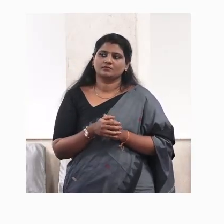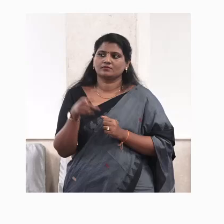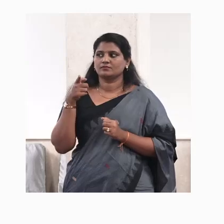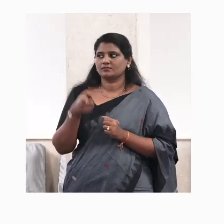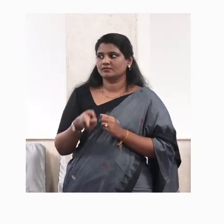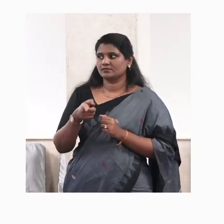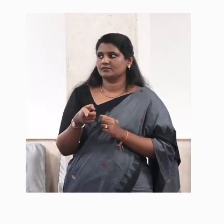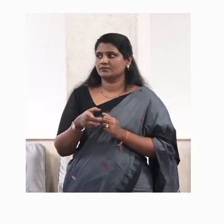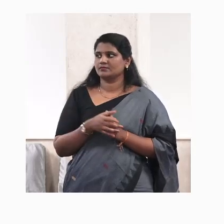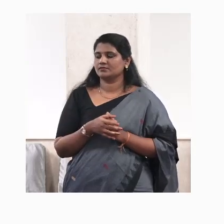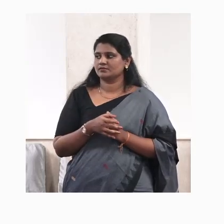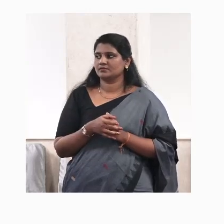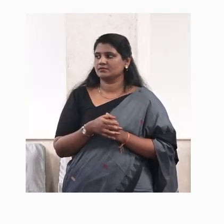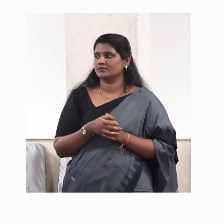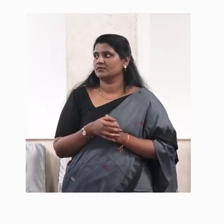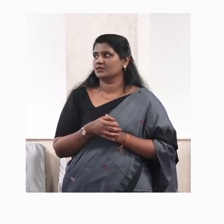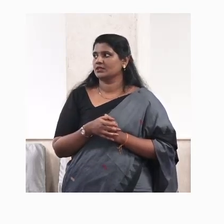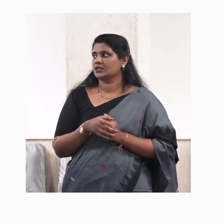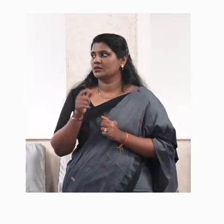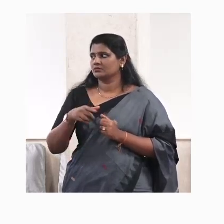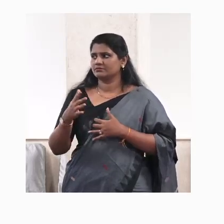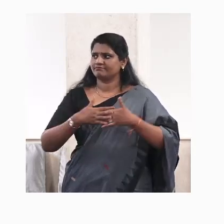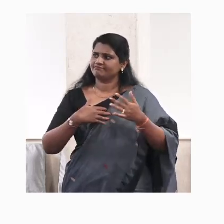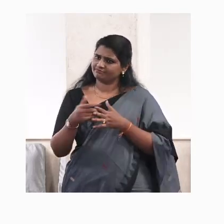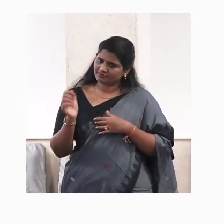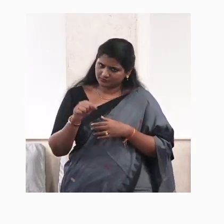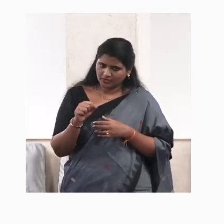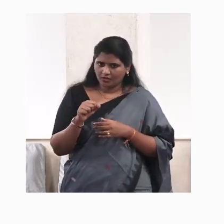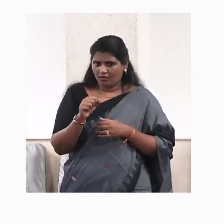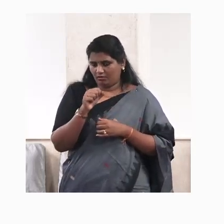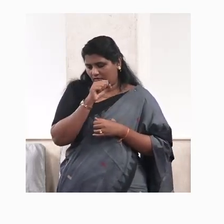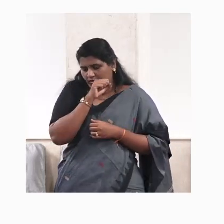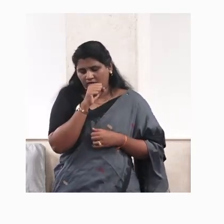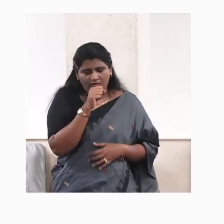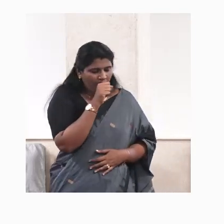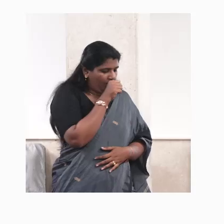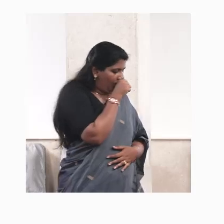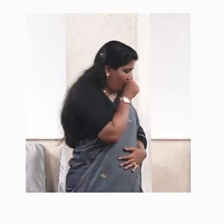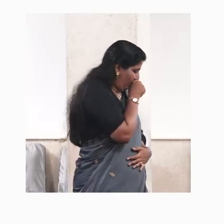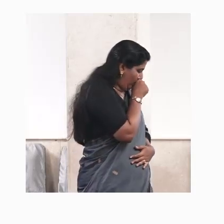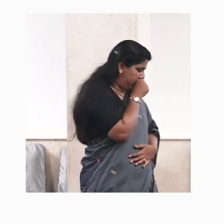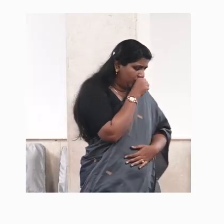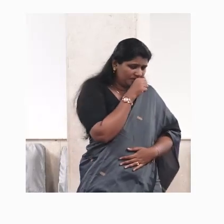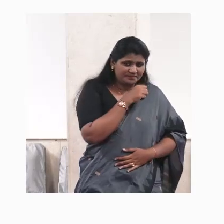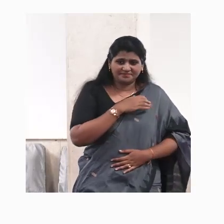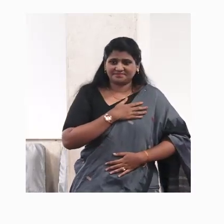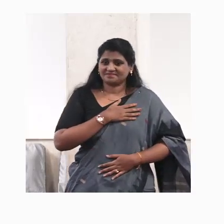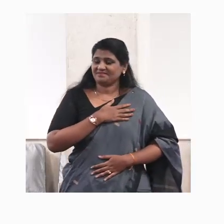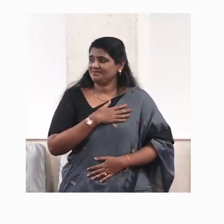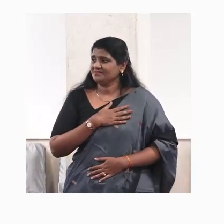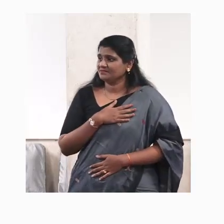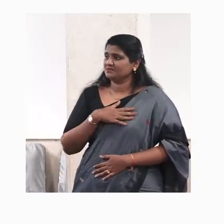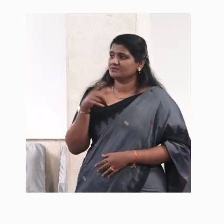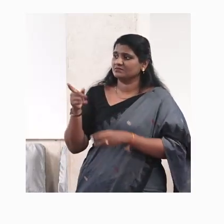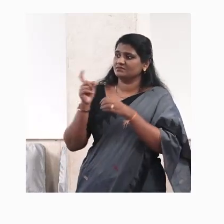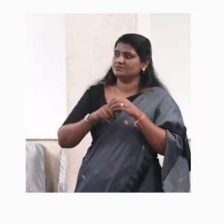the point. Would that also be flexibility? Exactly, yes. Yes. The second question, then